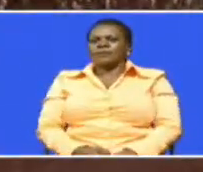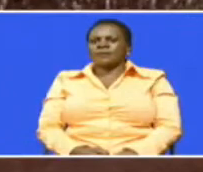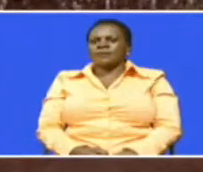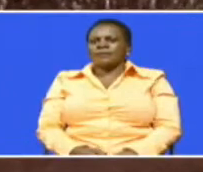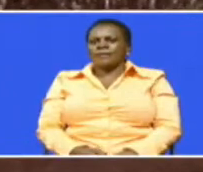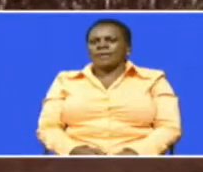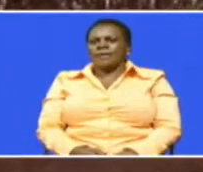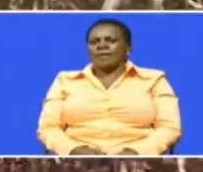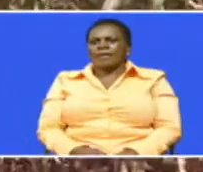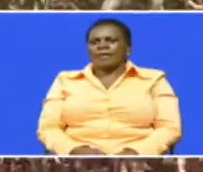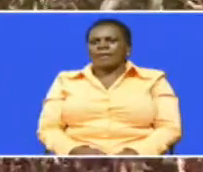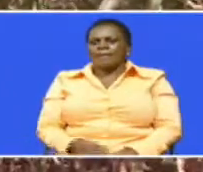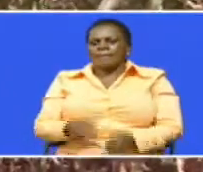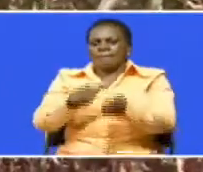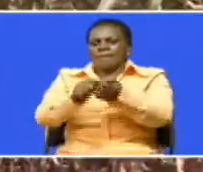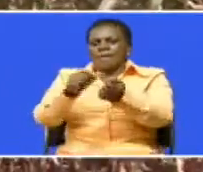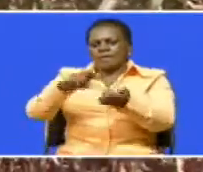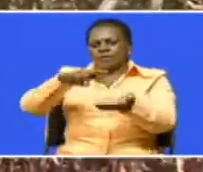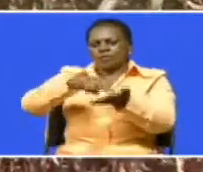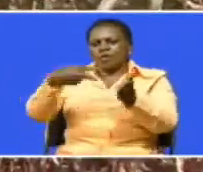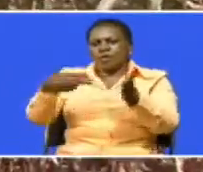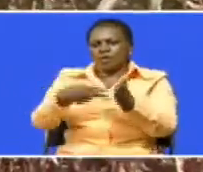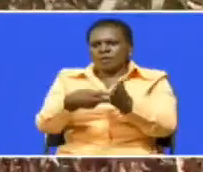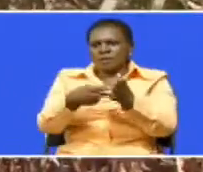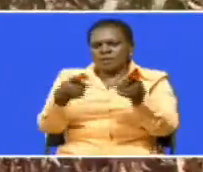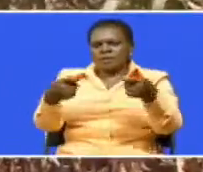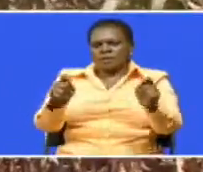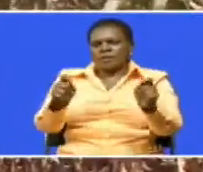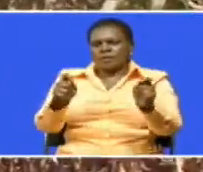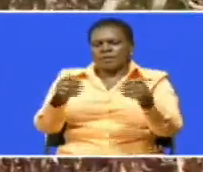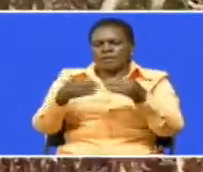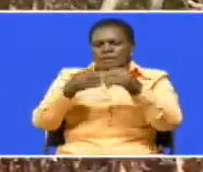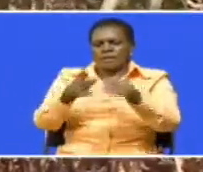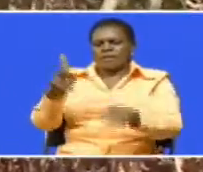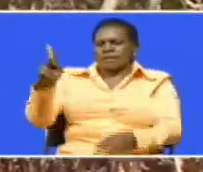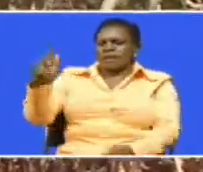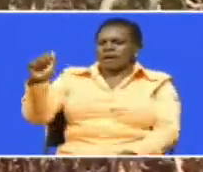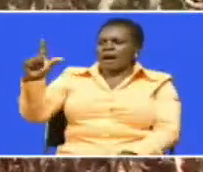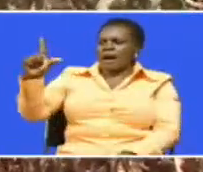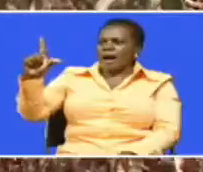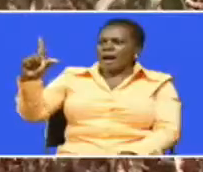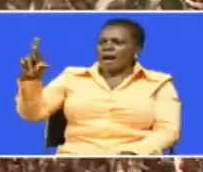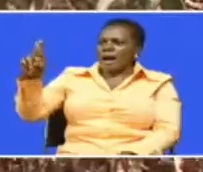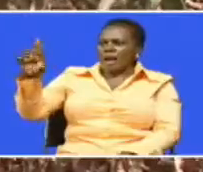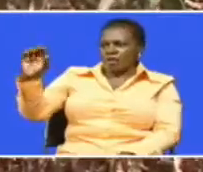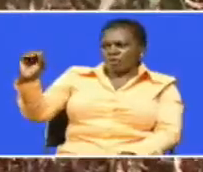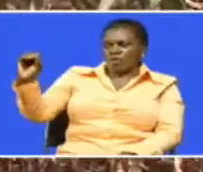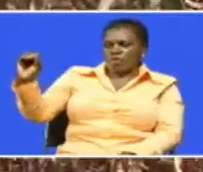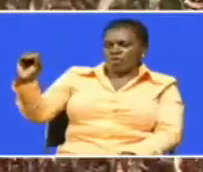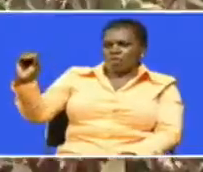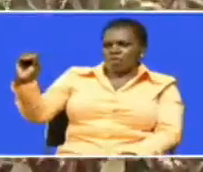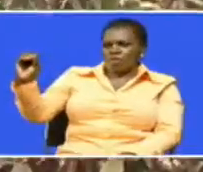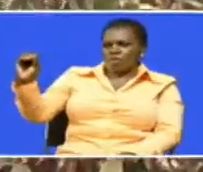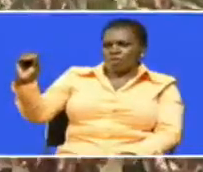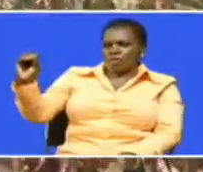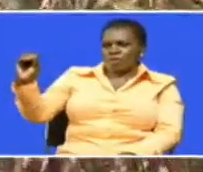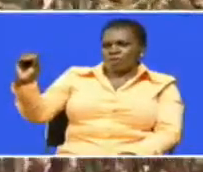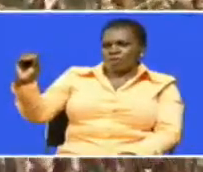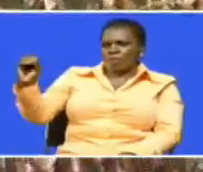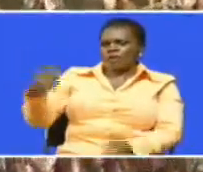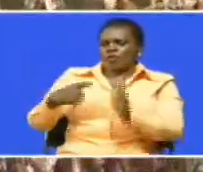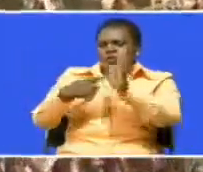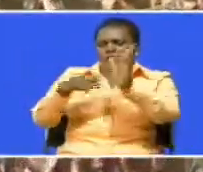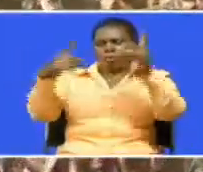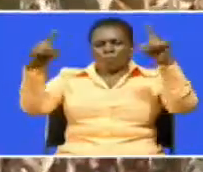BT Maize Project, which is an ongoing trial spearheaded by Kenya Agricultural and Livestock Research Organization, already